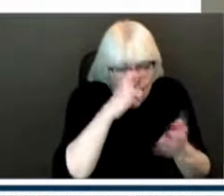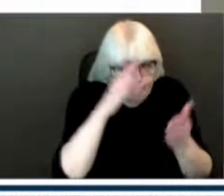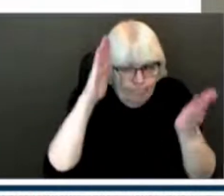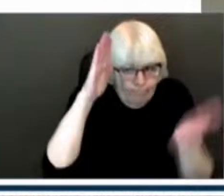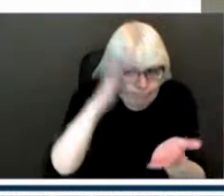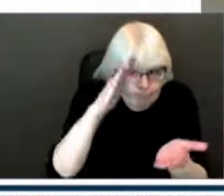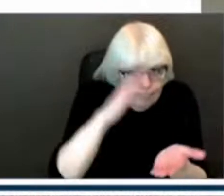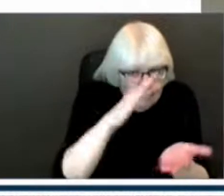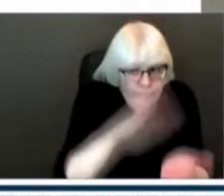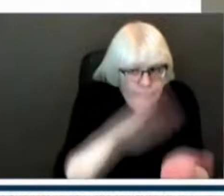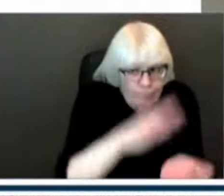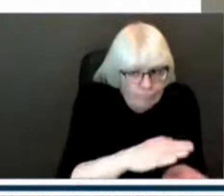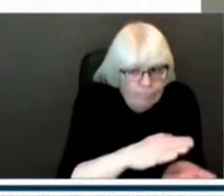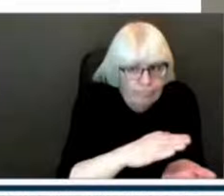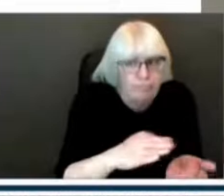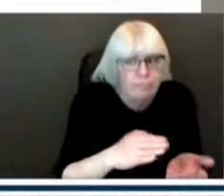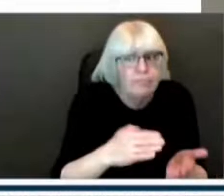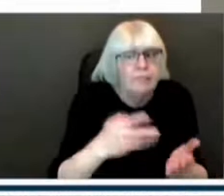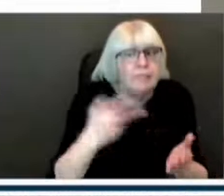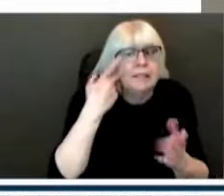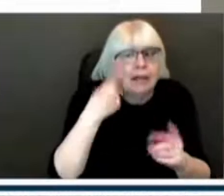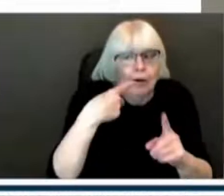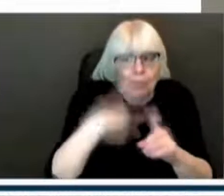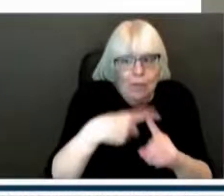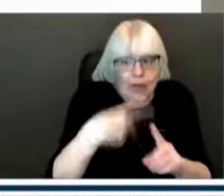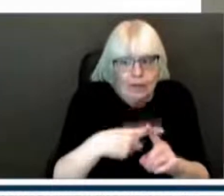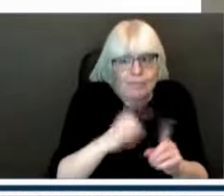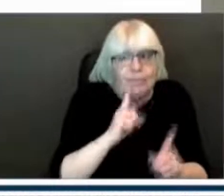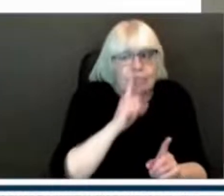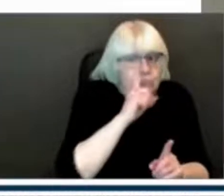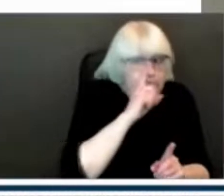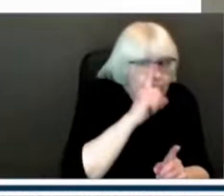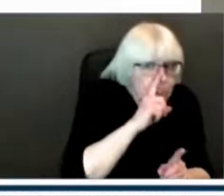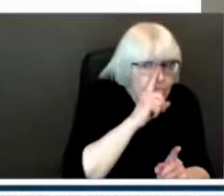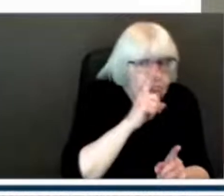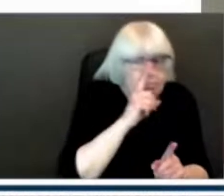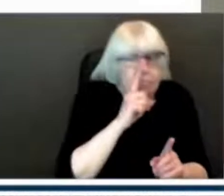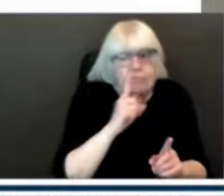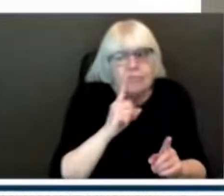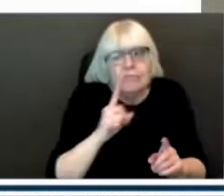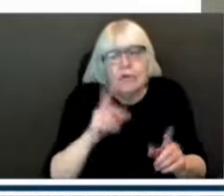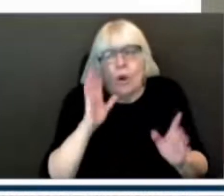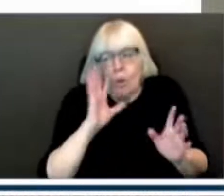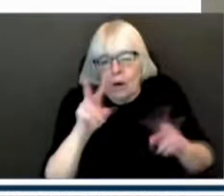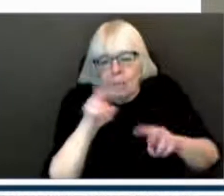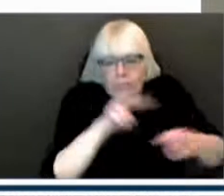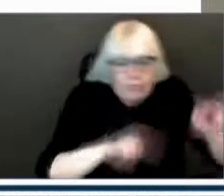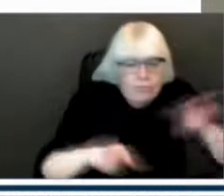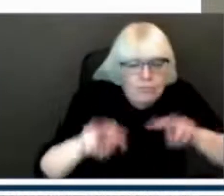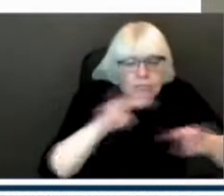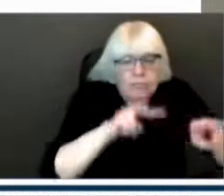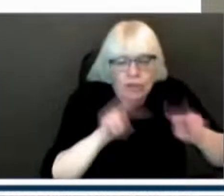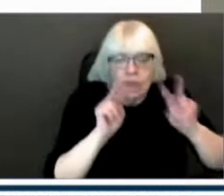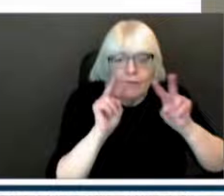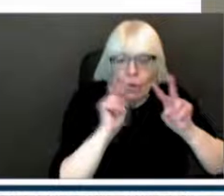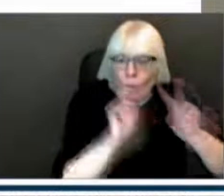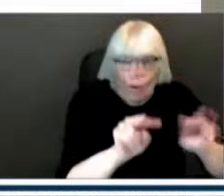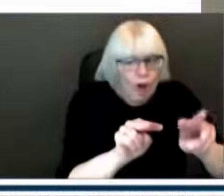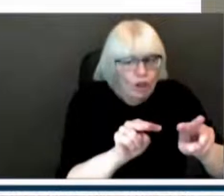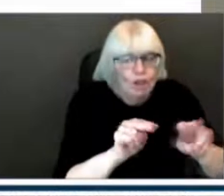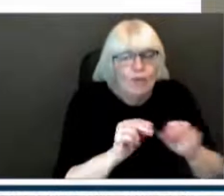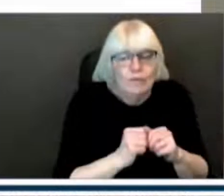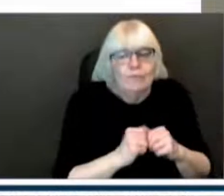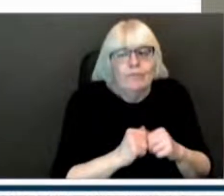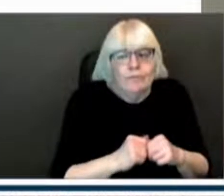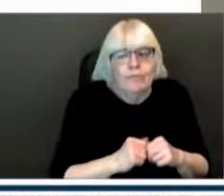contact management, and the surveillance, which goes along hand in hand with testing. So we're looking at that, and we'll be talking more